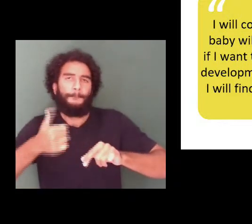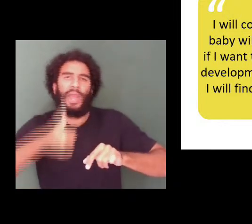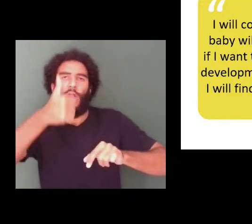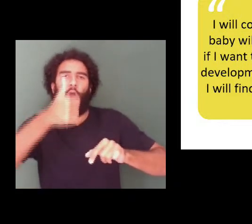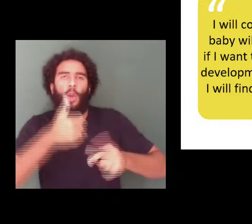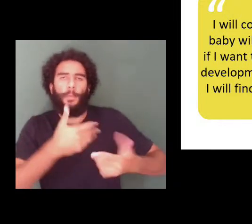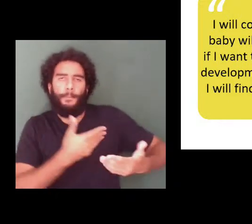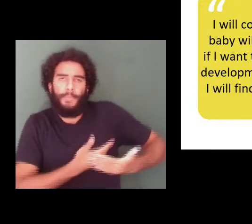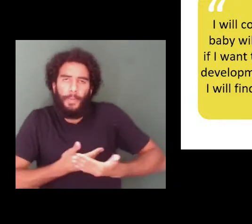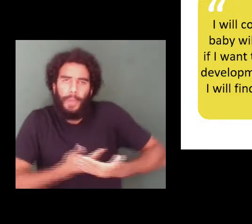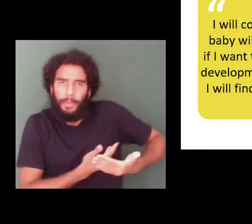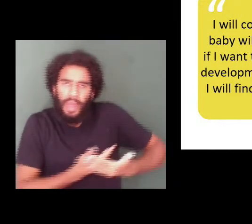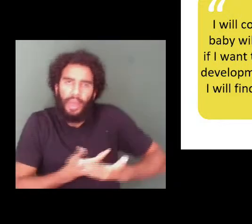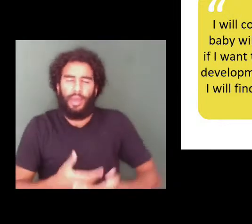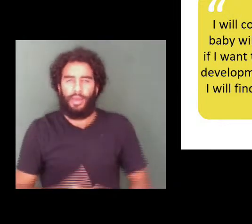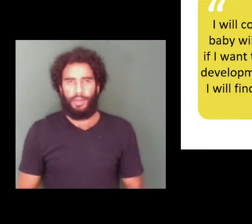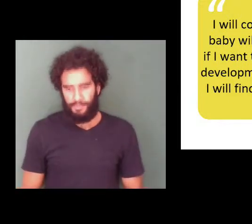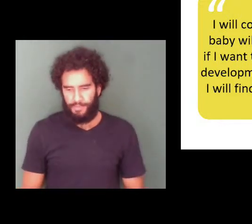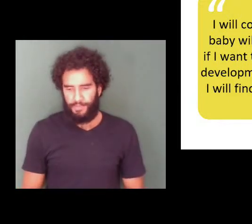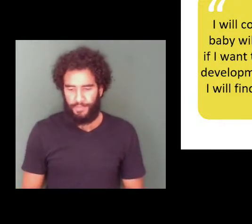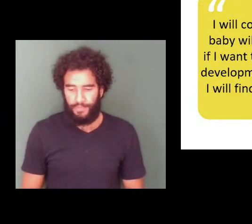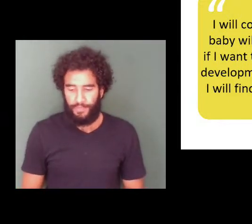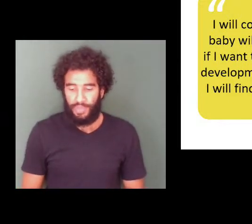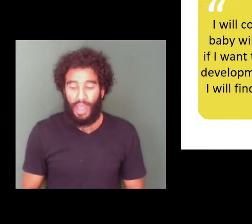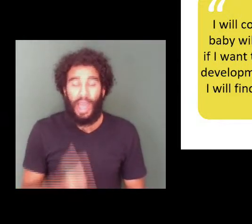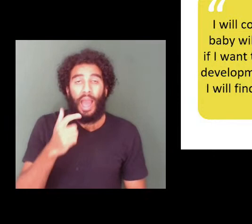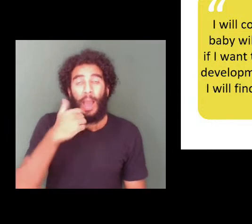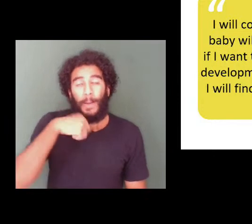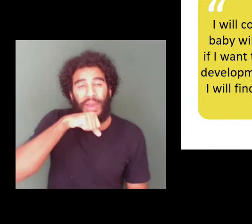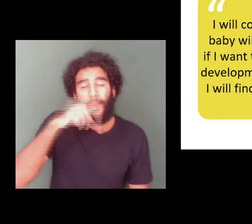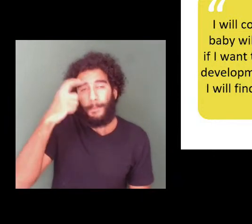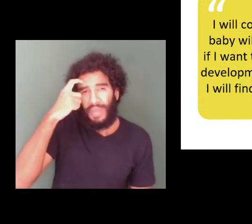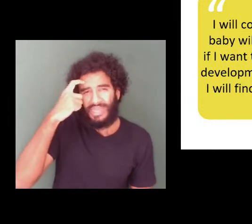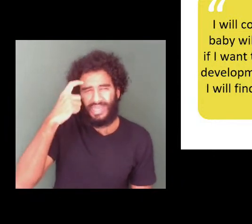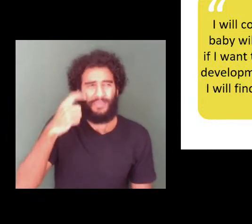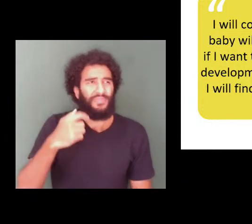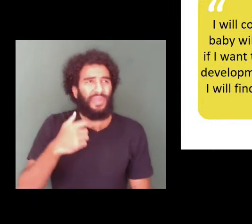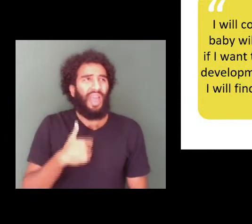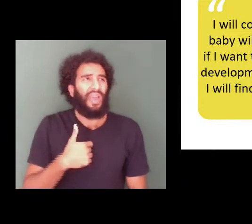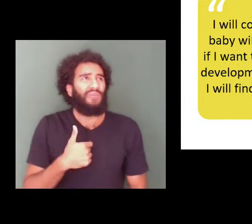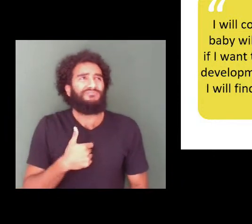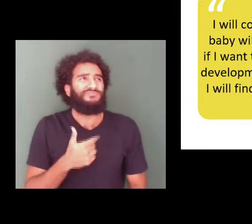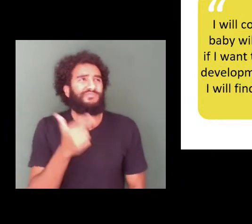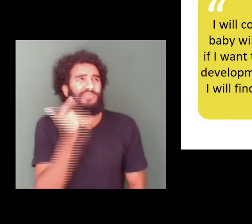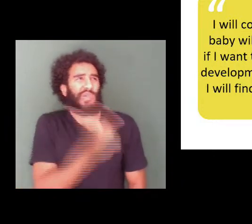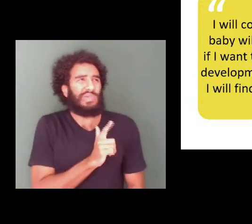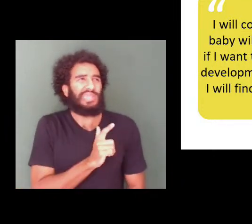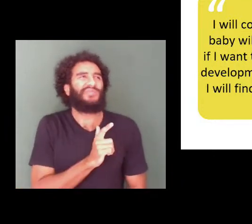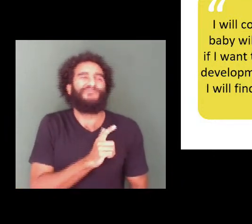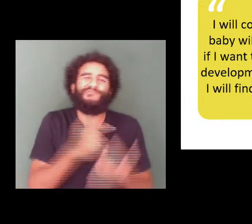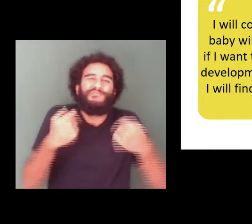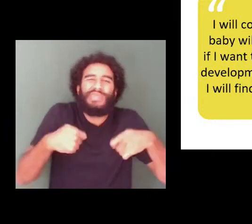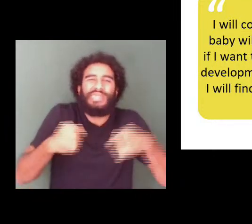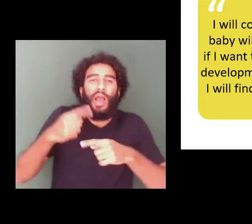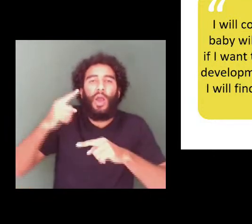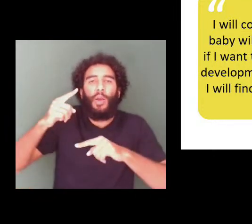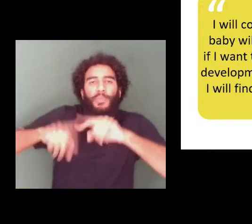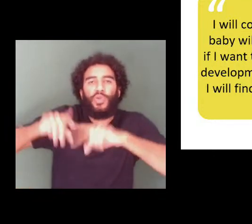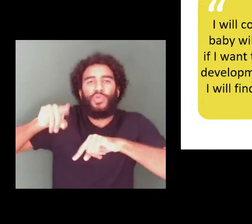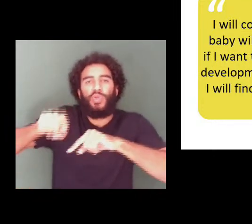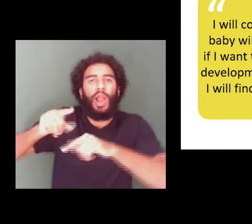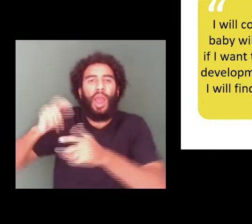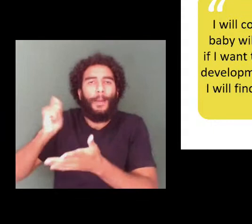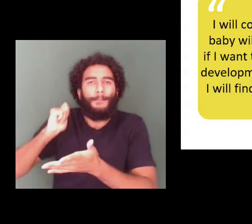takes over, but they want to buy the most expensive formula because they're making up for what they're missing otherwise. This report is full